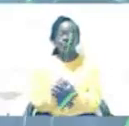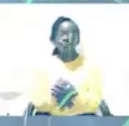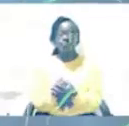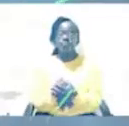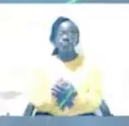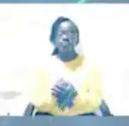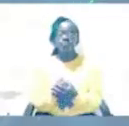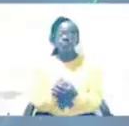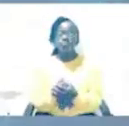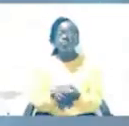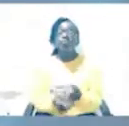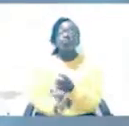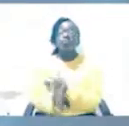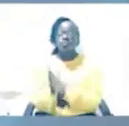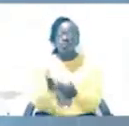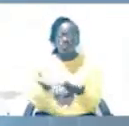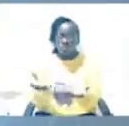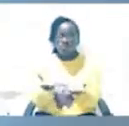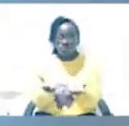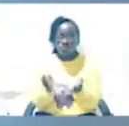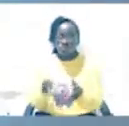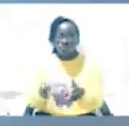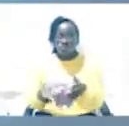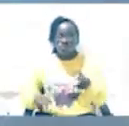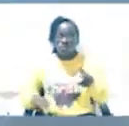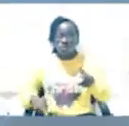He wants to restore you your life.